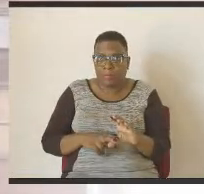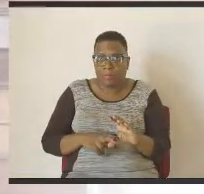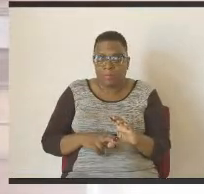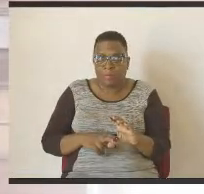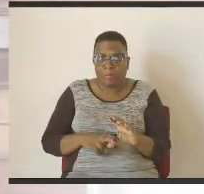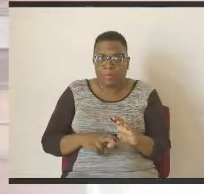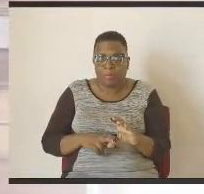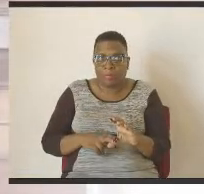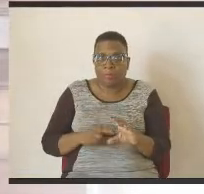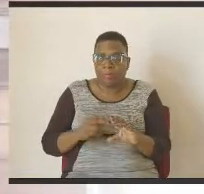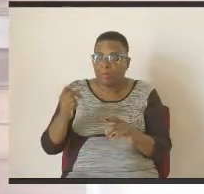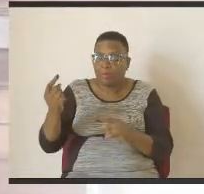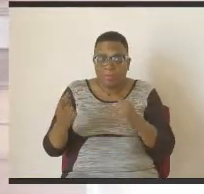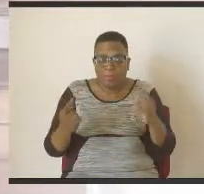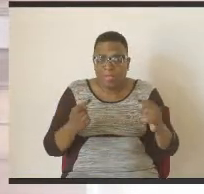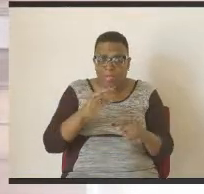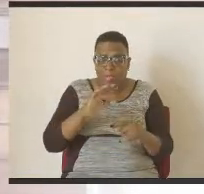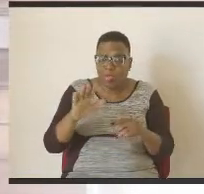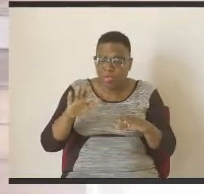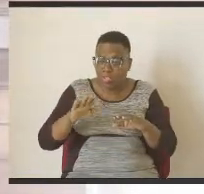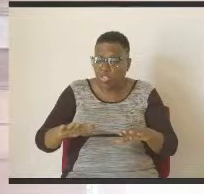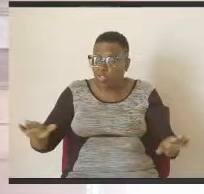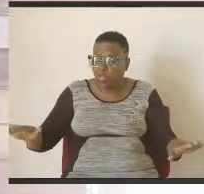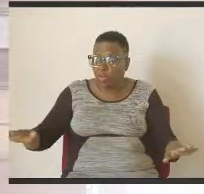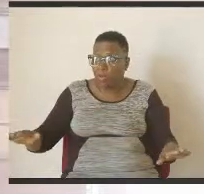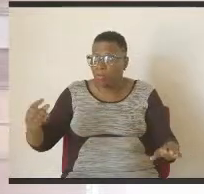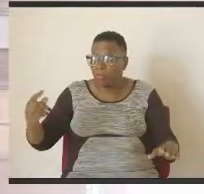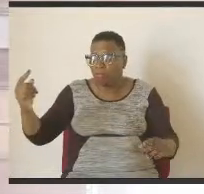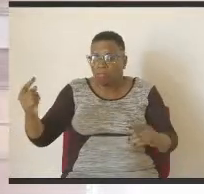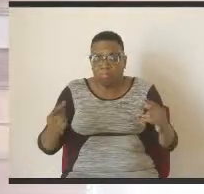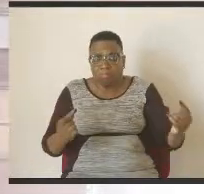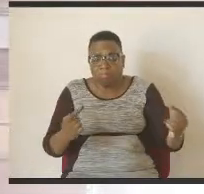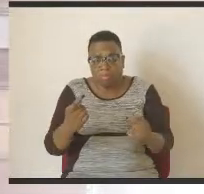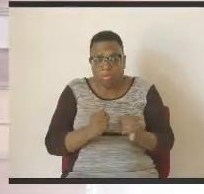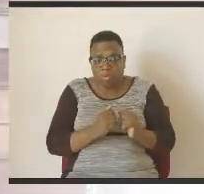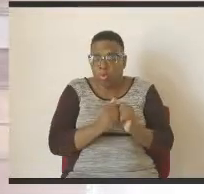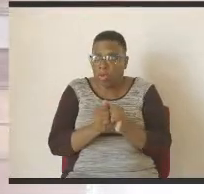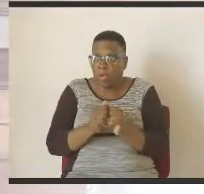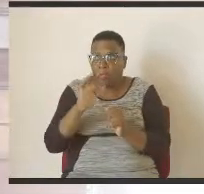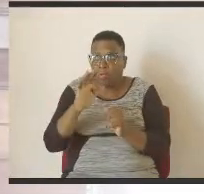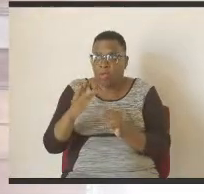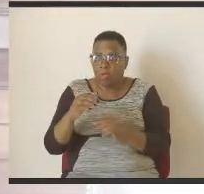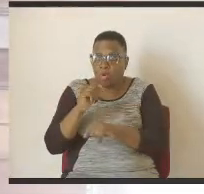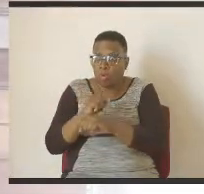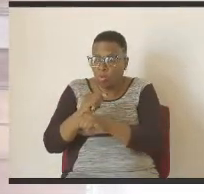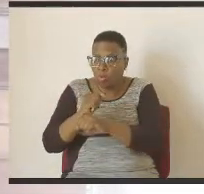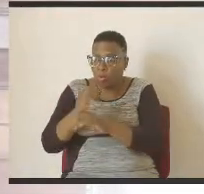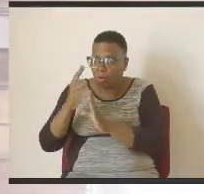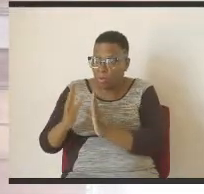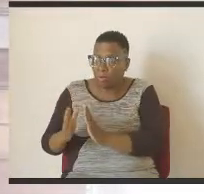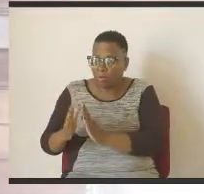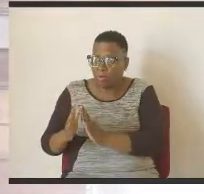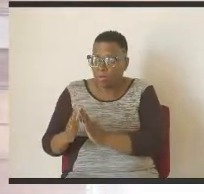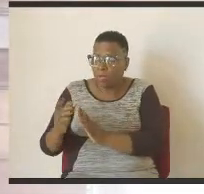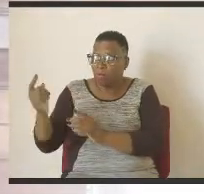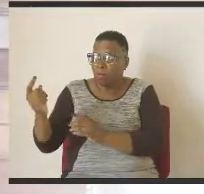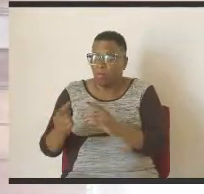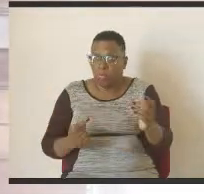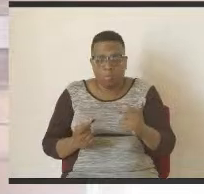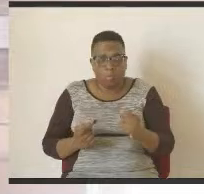Gather your children. Gather your co-workers. Gather